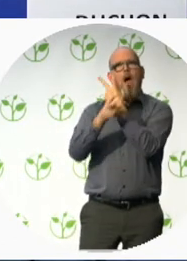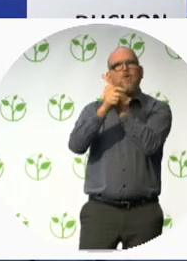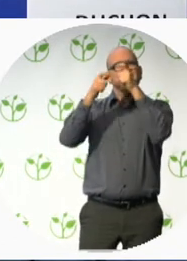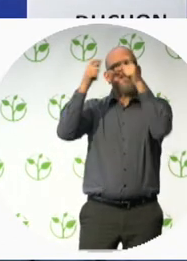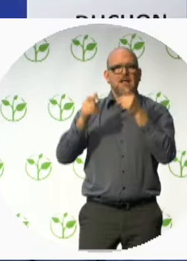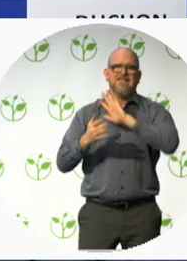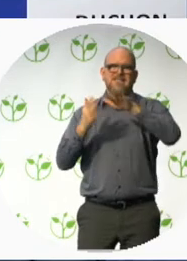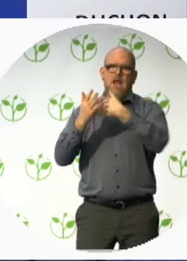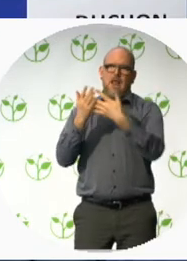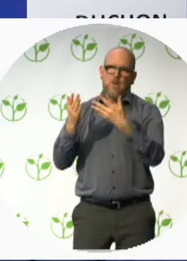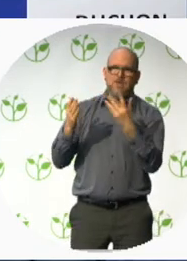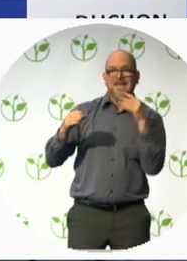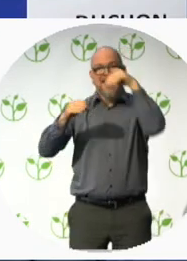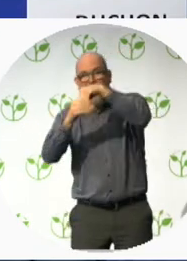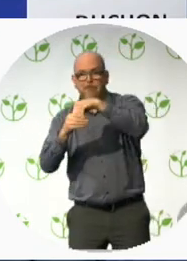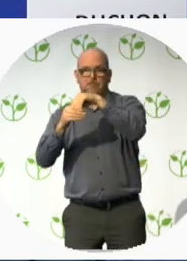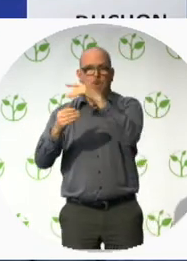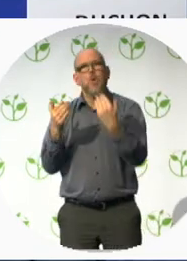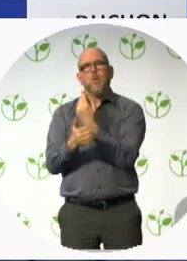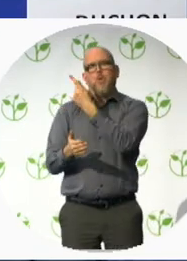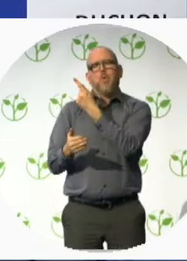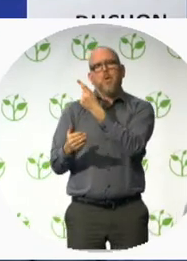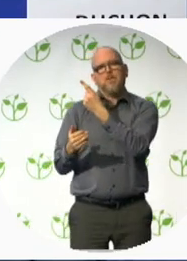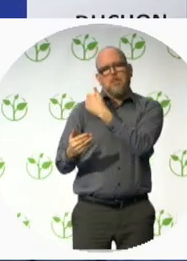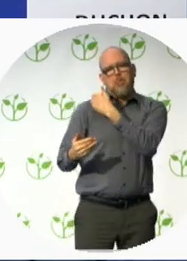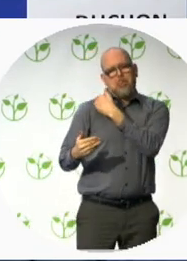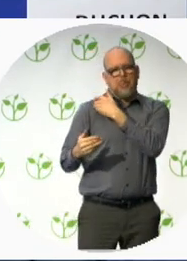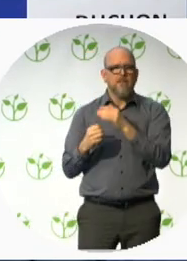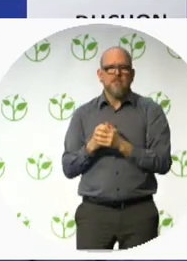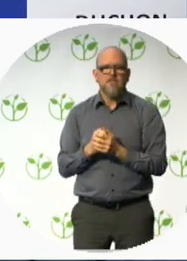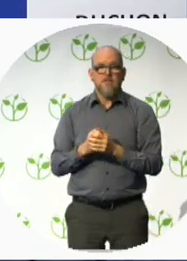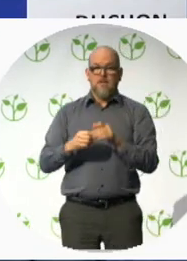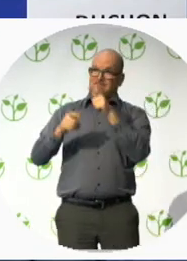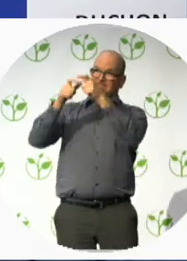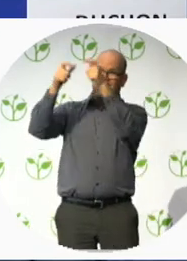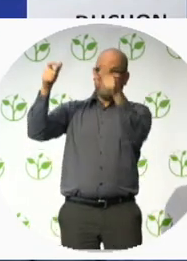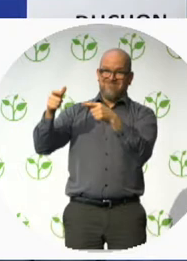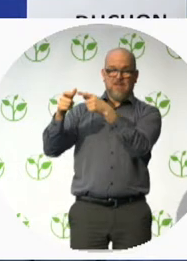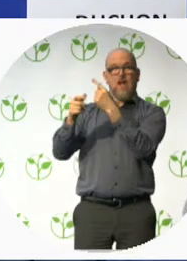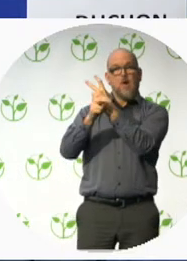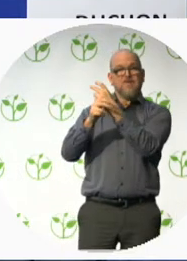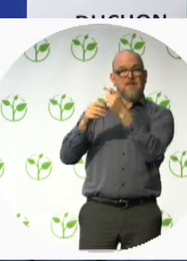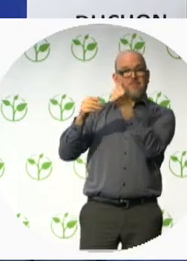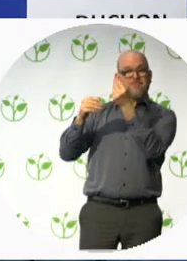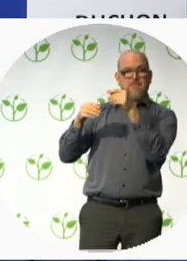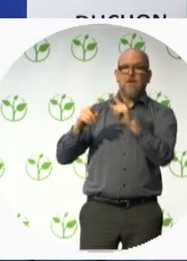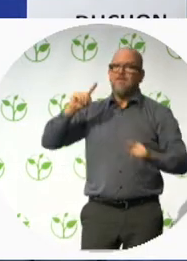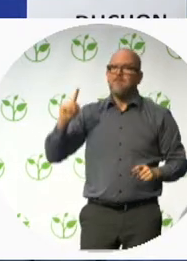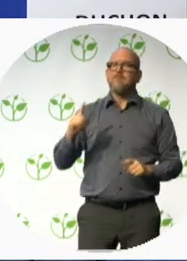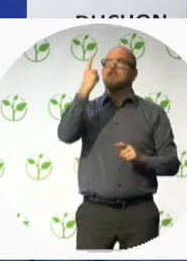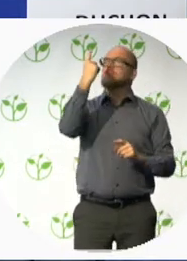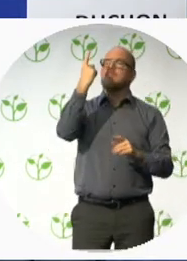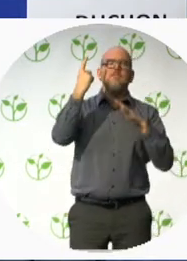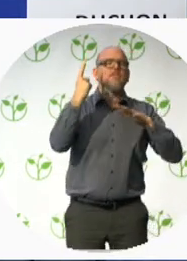So this is a unique barrier-free service of Bank Austria, and no one else in Bank Austria is with this service